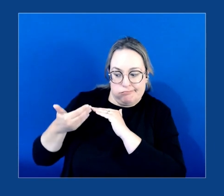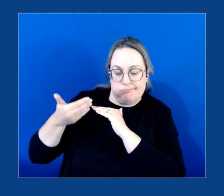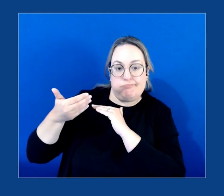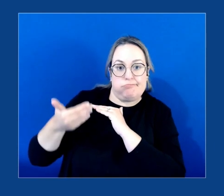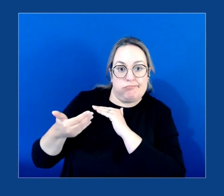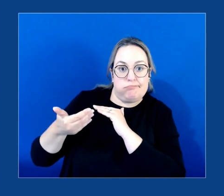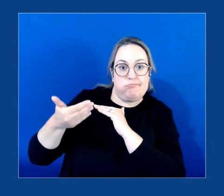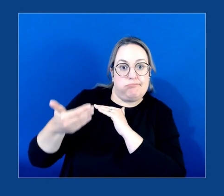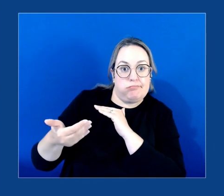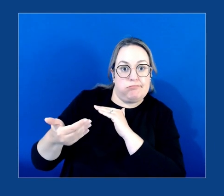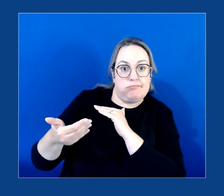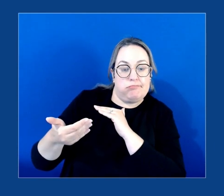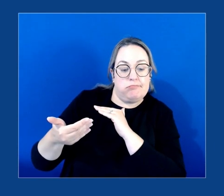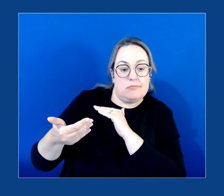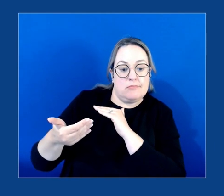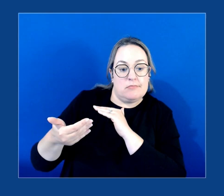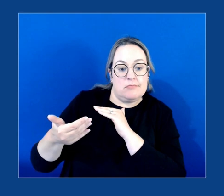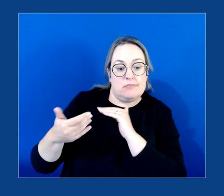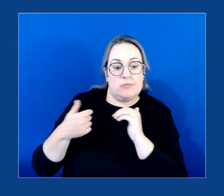introduced Muragolo for me.